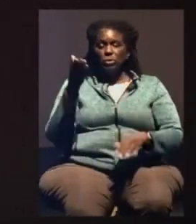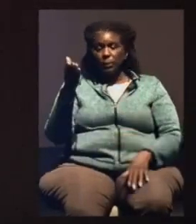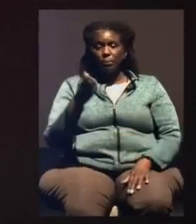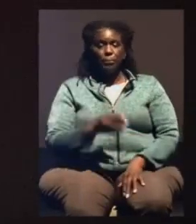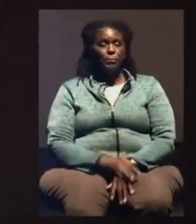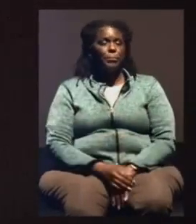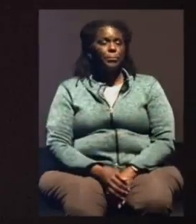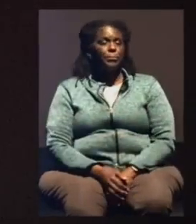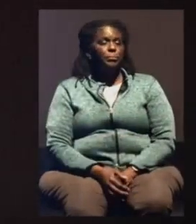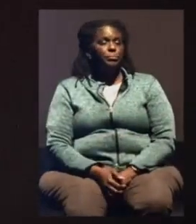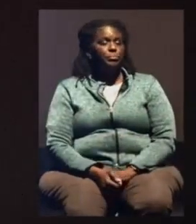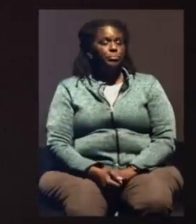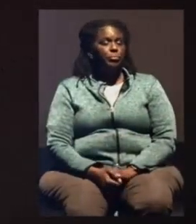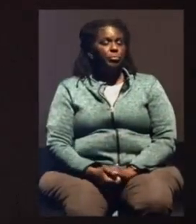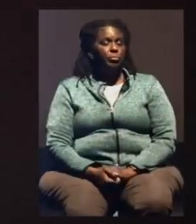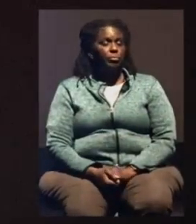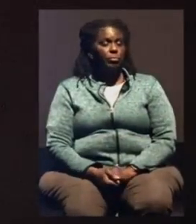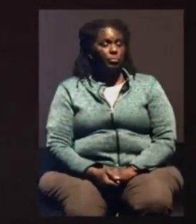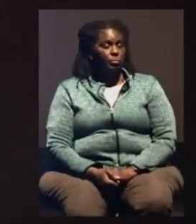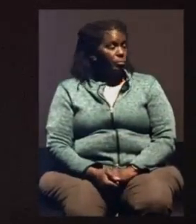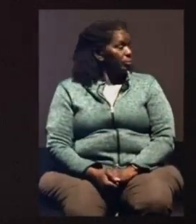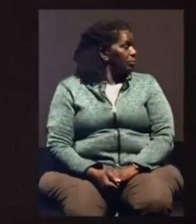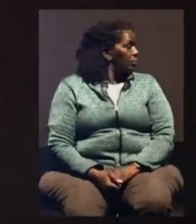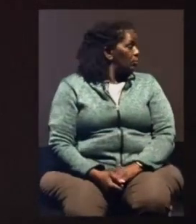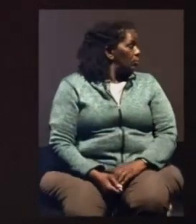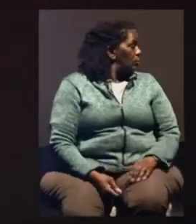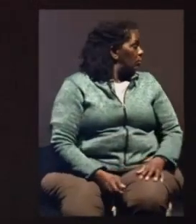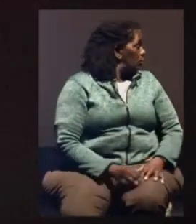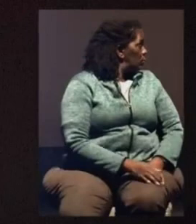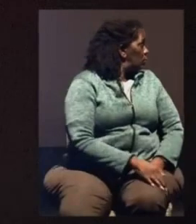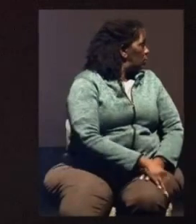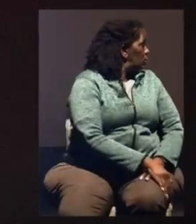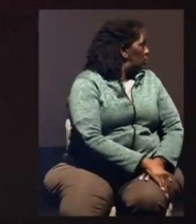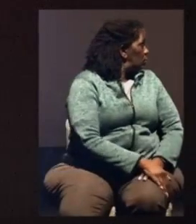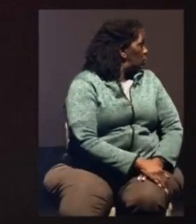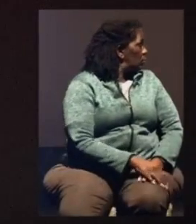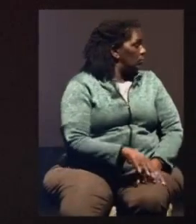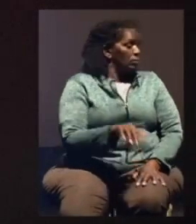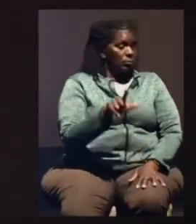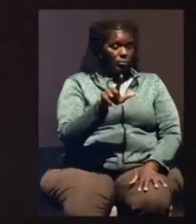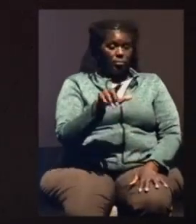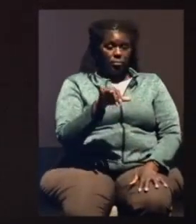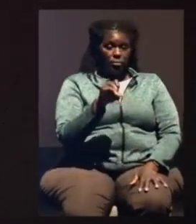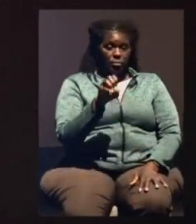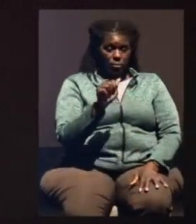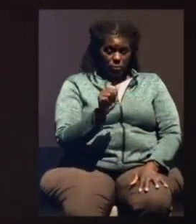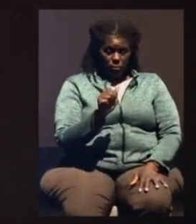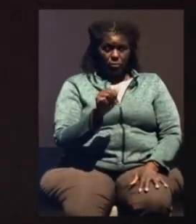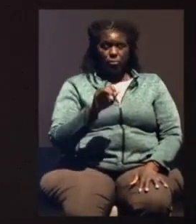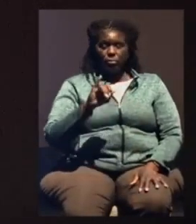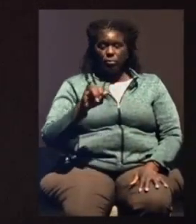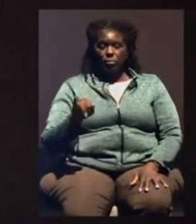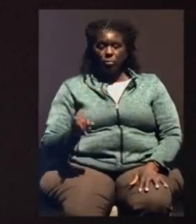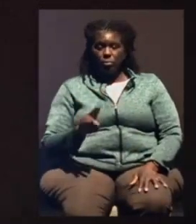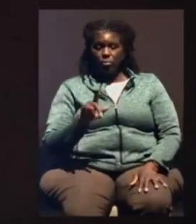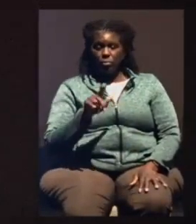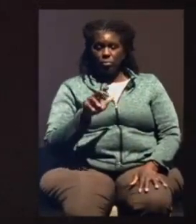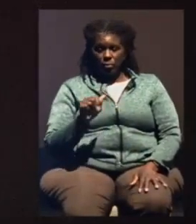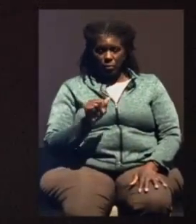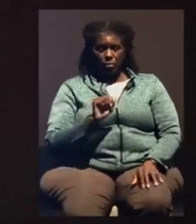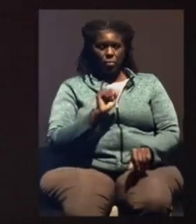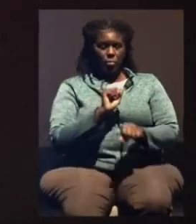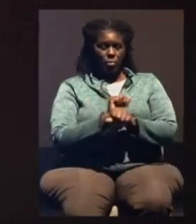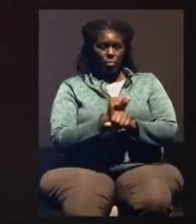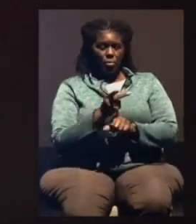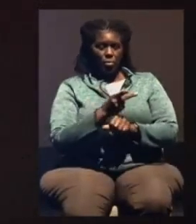you. So in whichever order you would prefer, Lisa and Julia, I'd like if you could put the work you're doing here